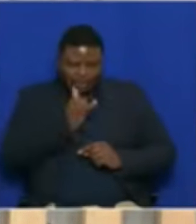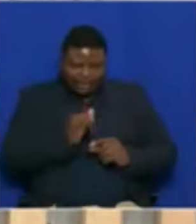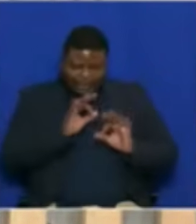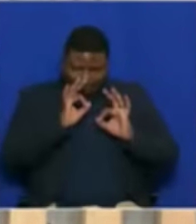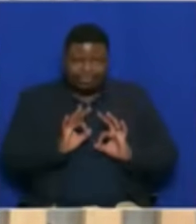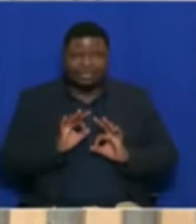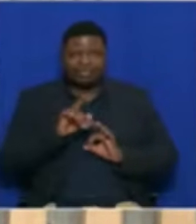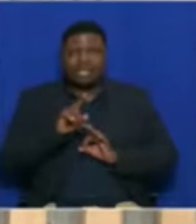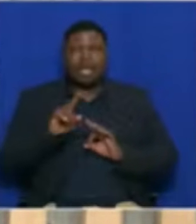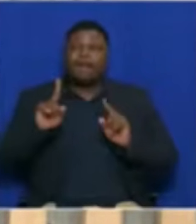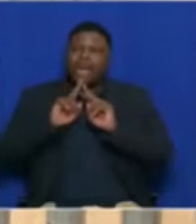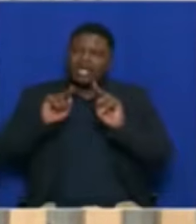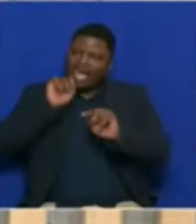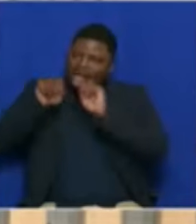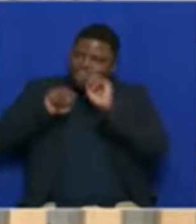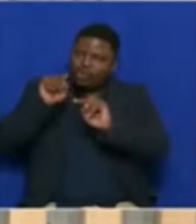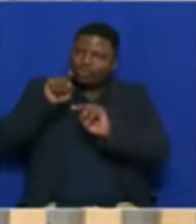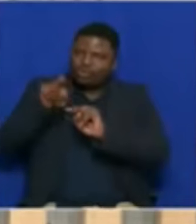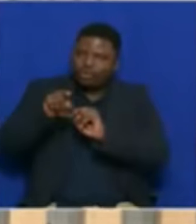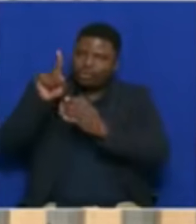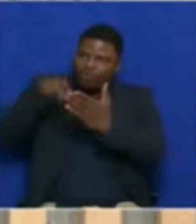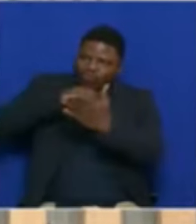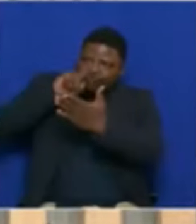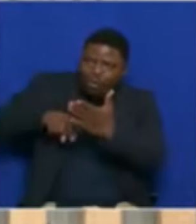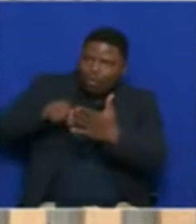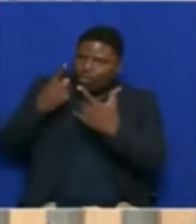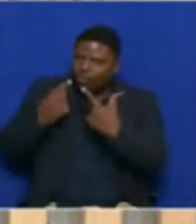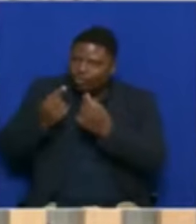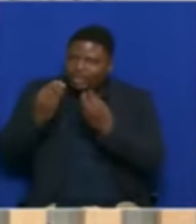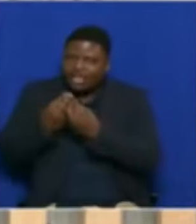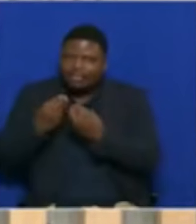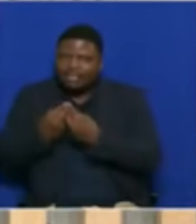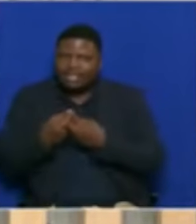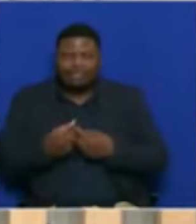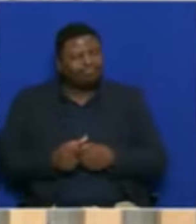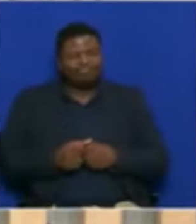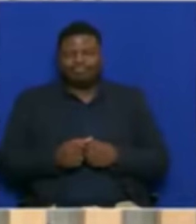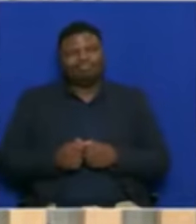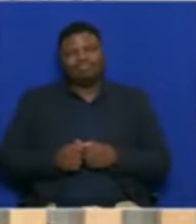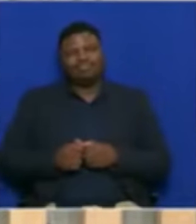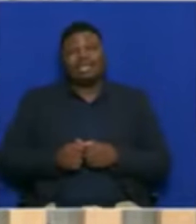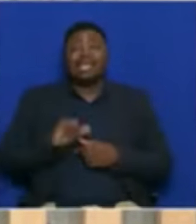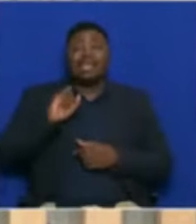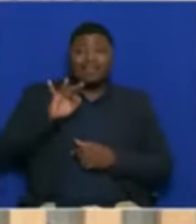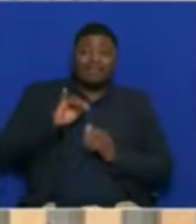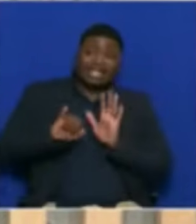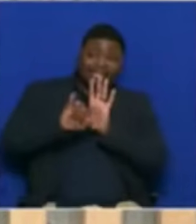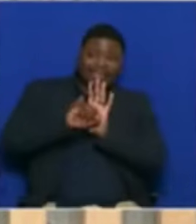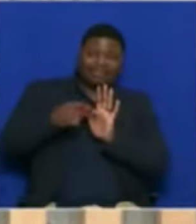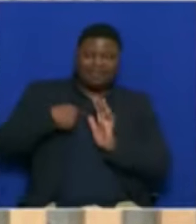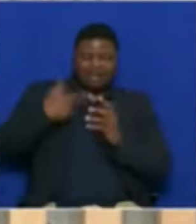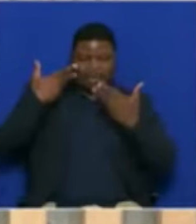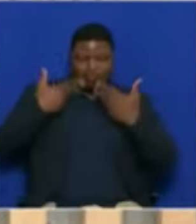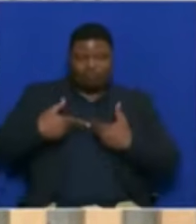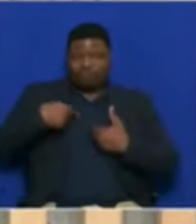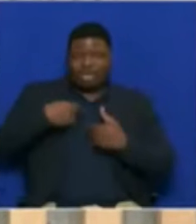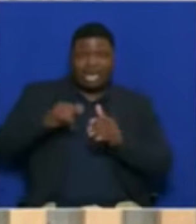accusing you of anything in particular. So to the extent that I may have come across as such, I apologize. It wasn't ever my intention. Thank